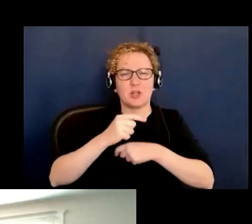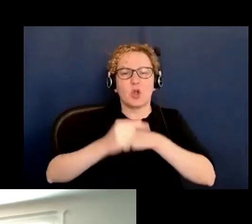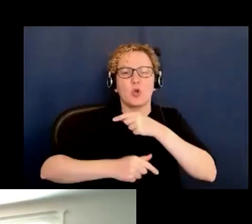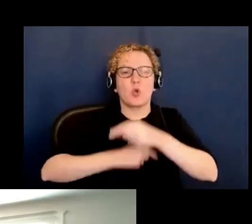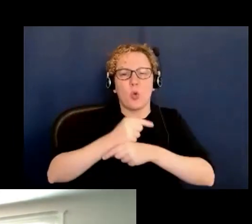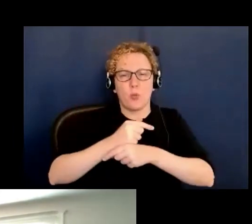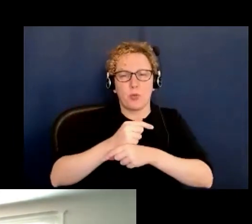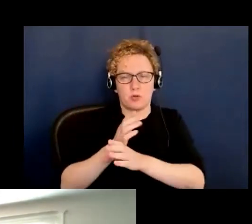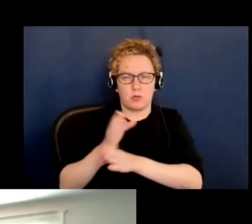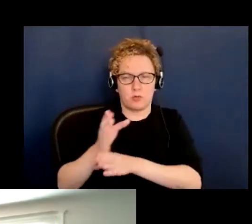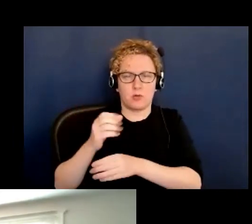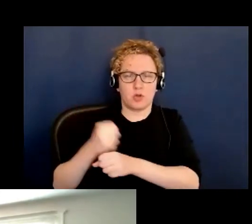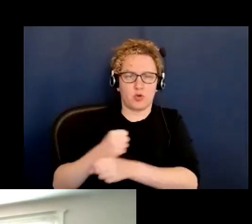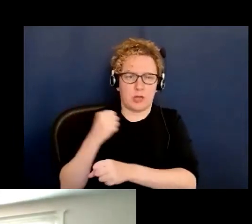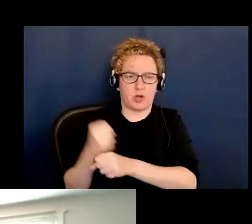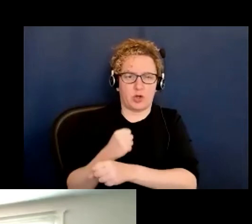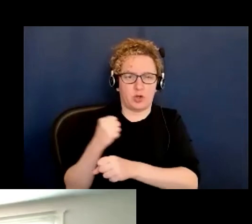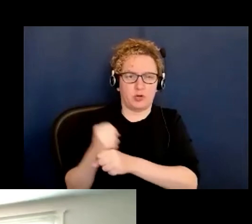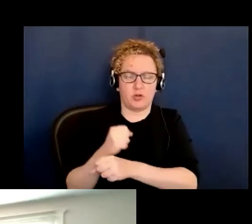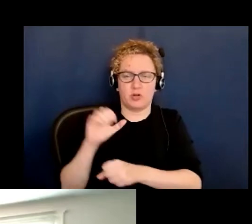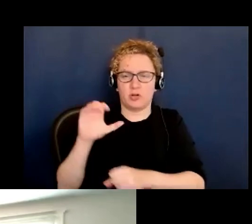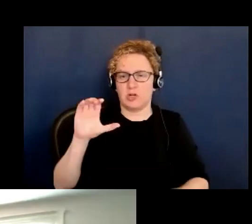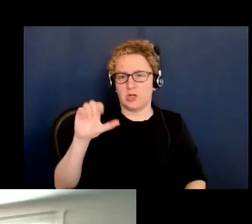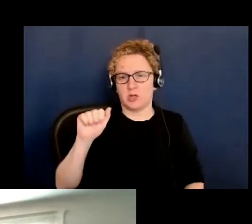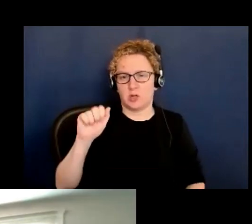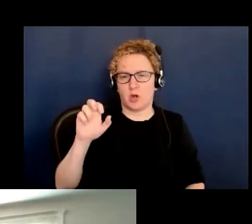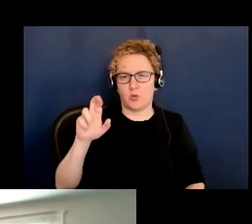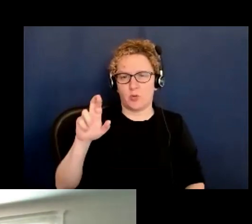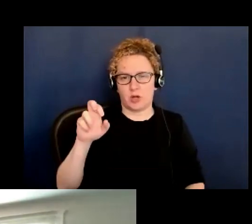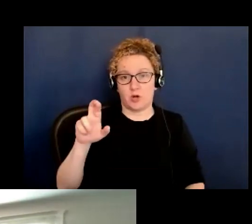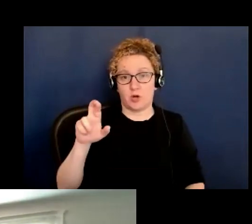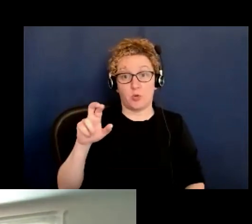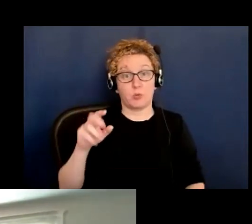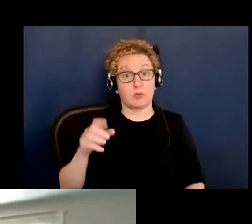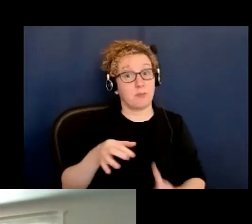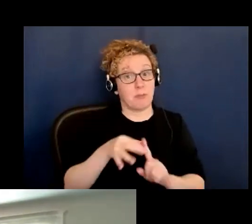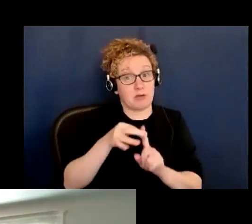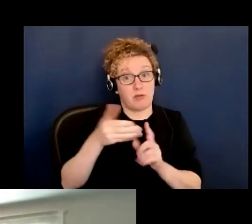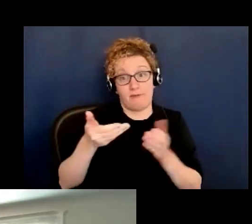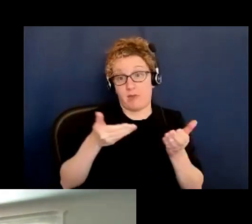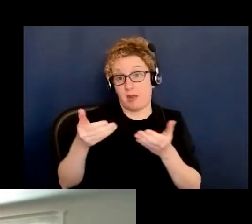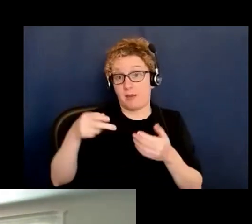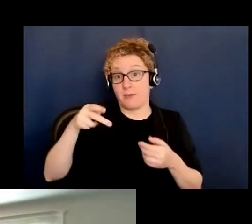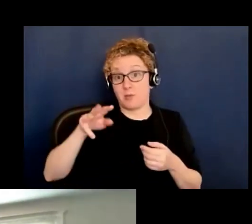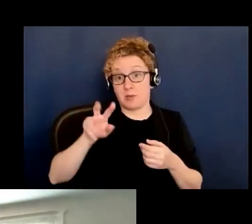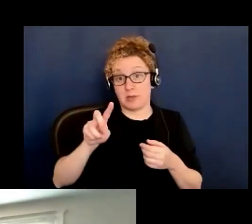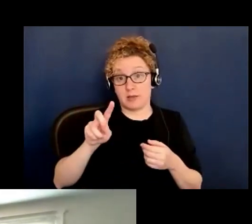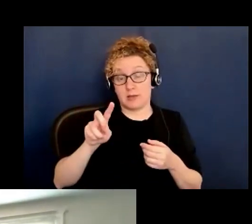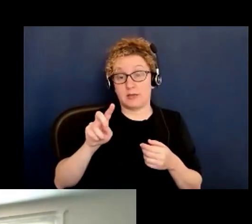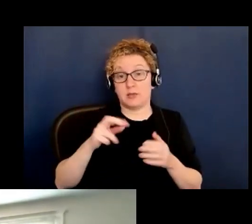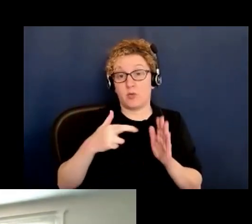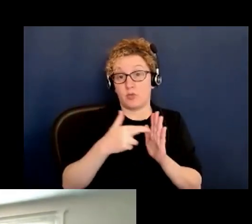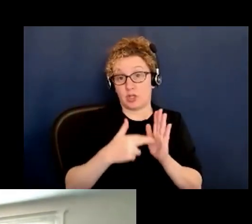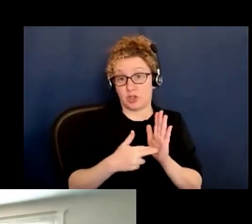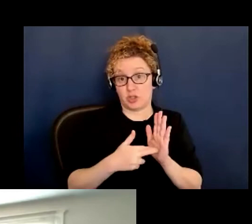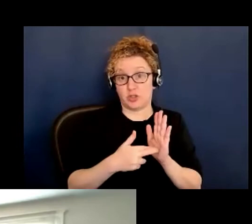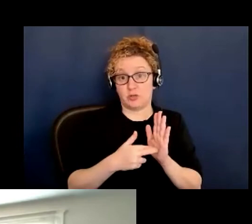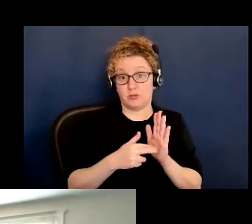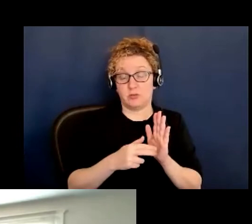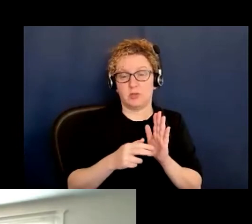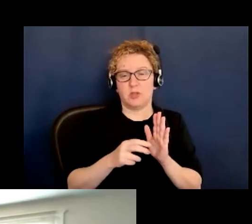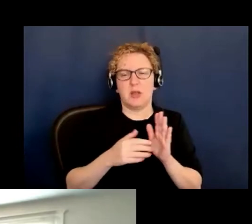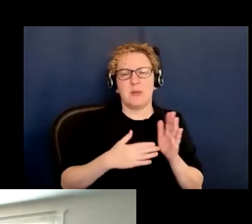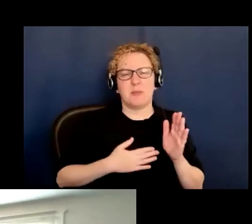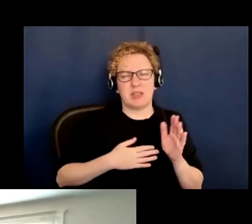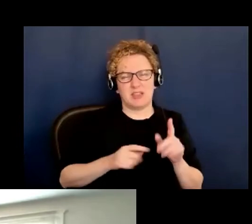we're inviting, especially people with disabilities who are have registered to go to that